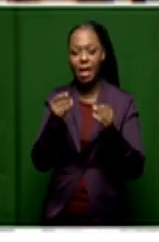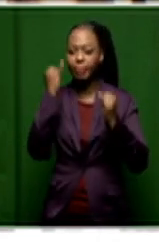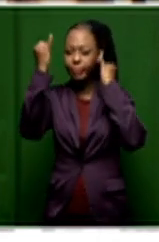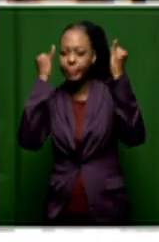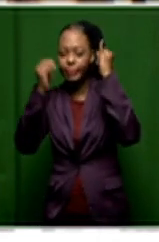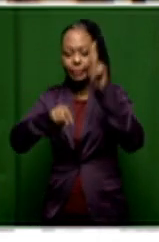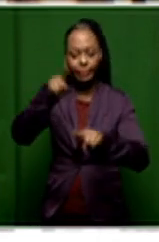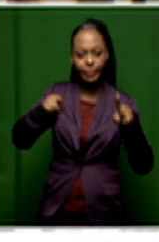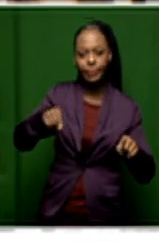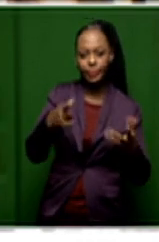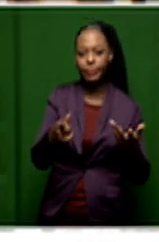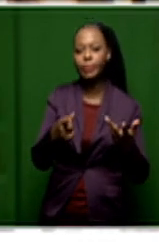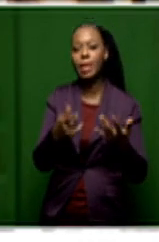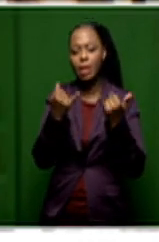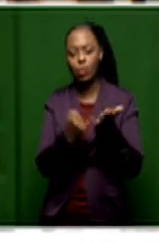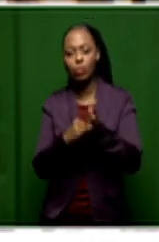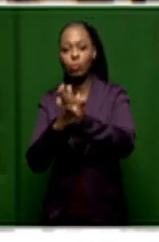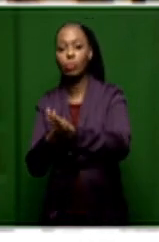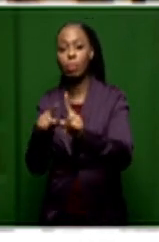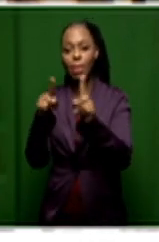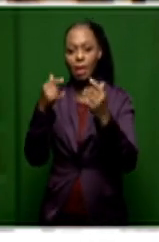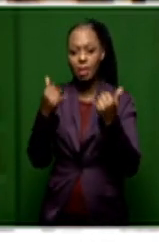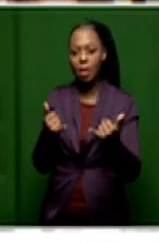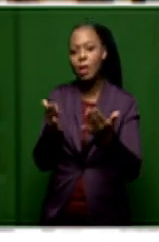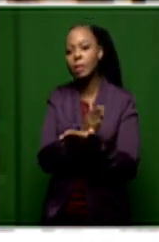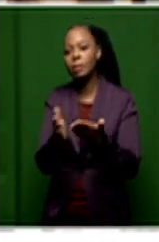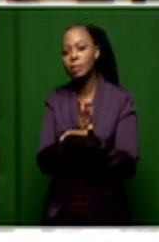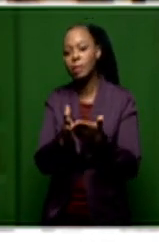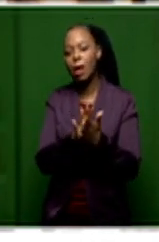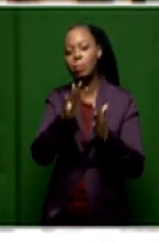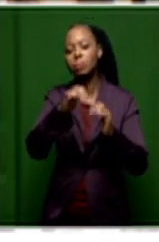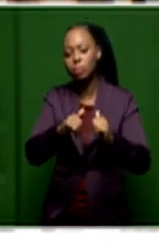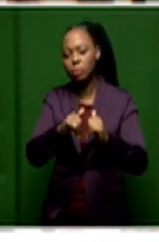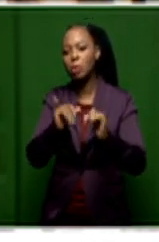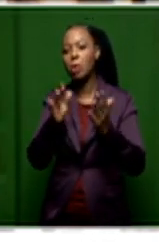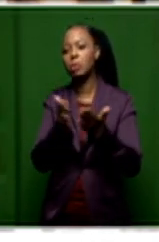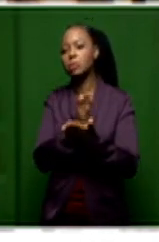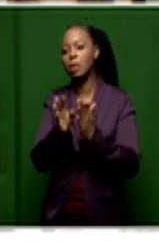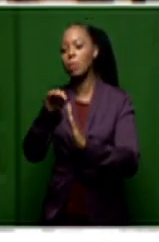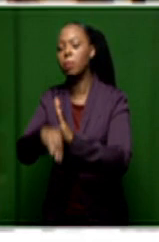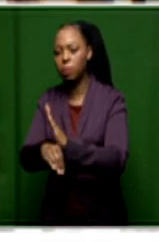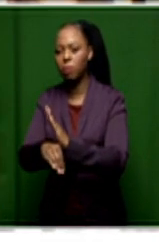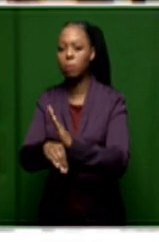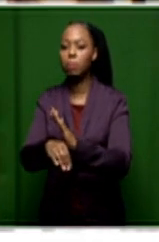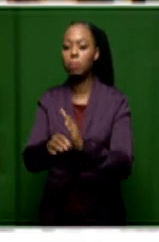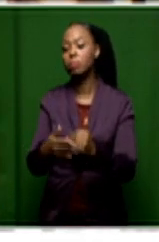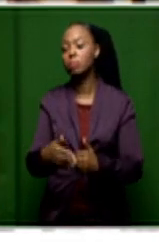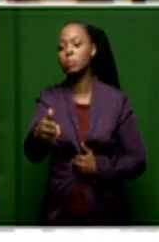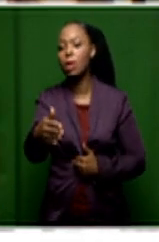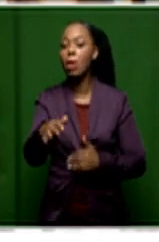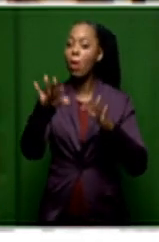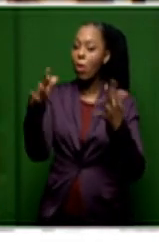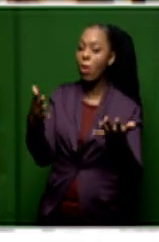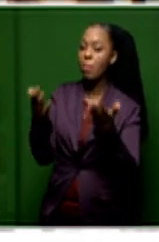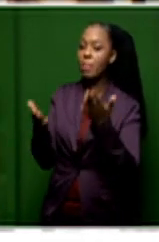is that the effects thereof are going to gradually die away over time, and unless they are